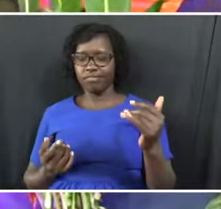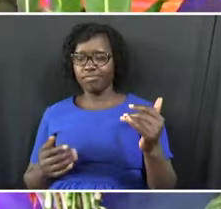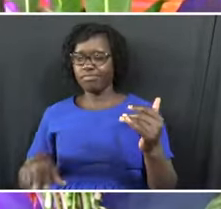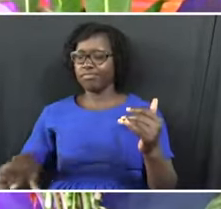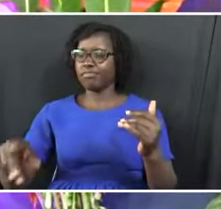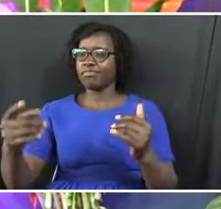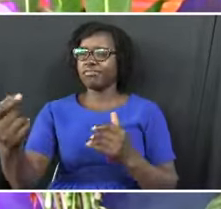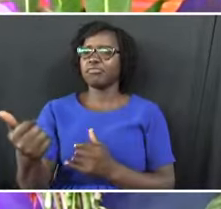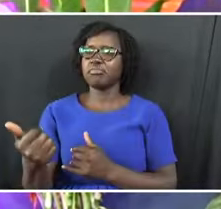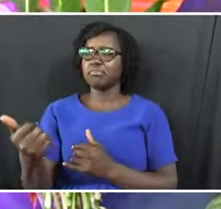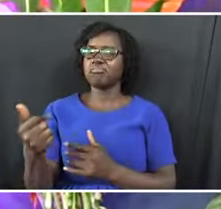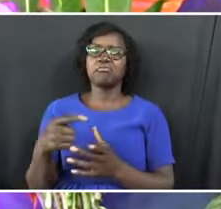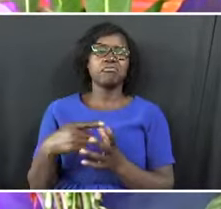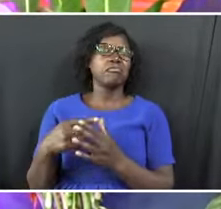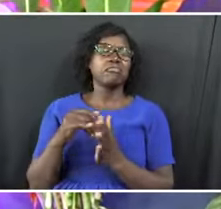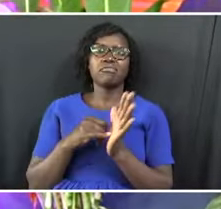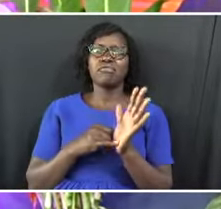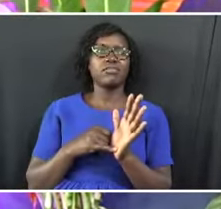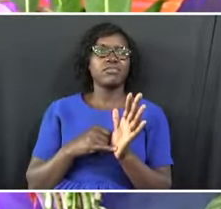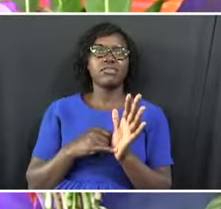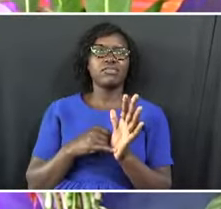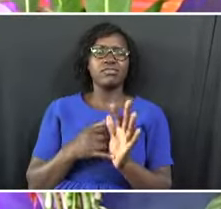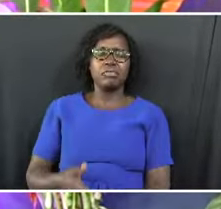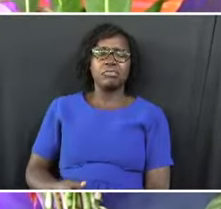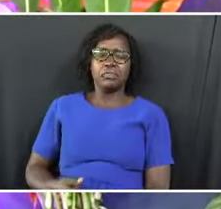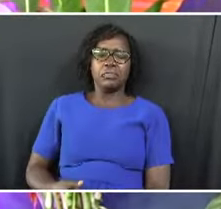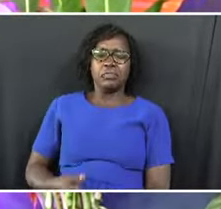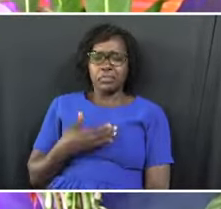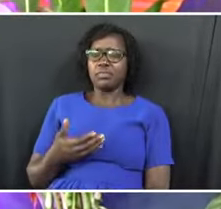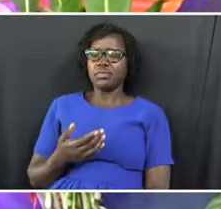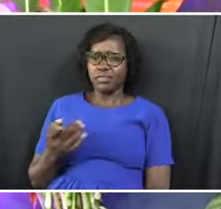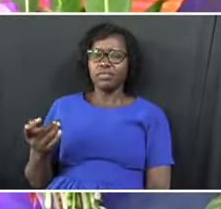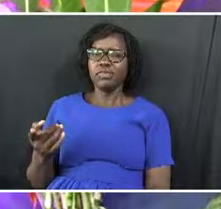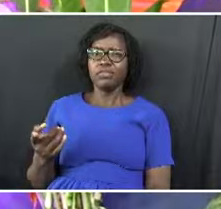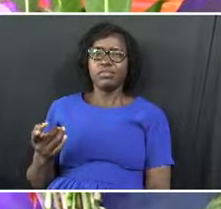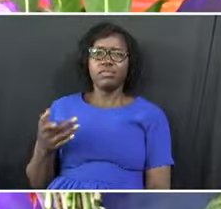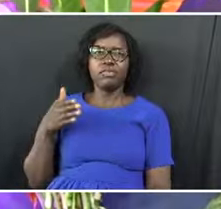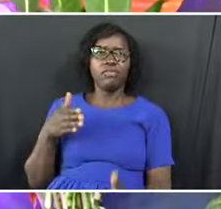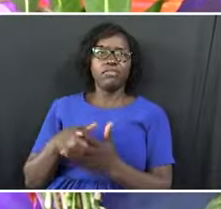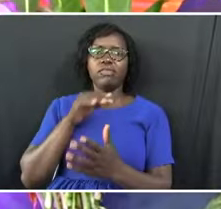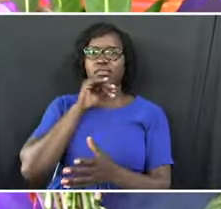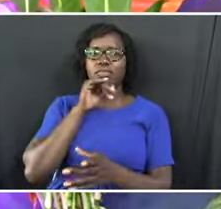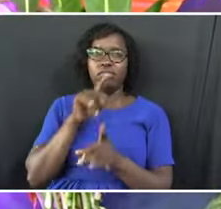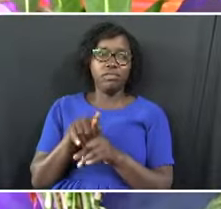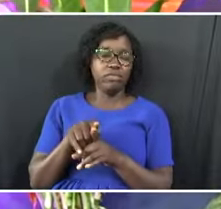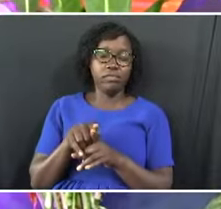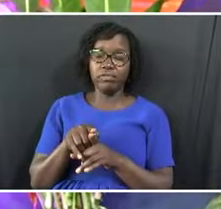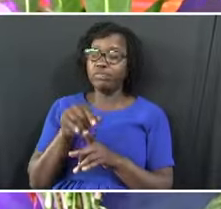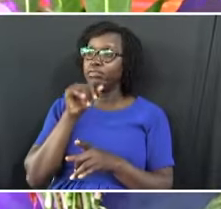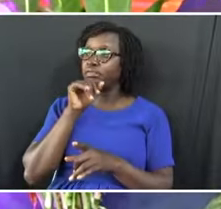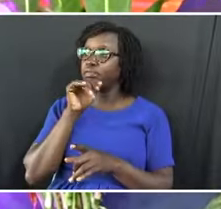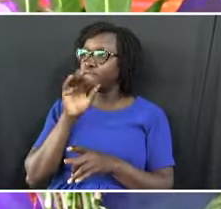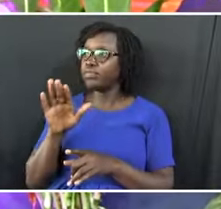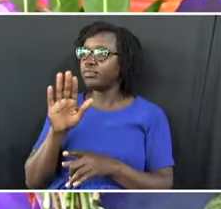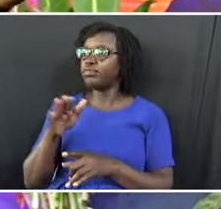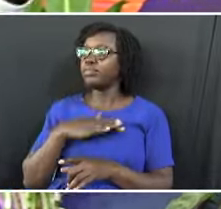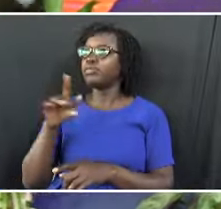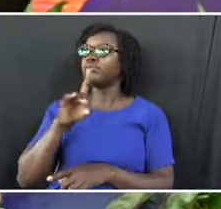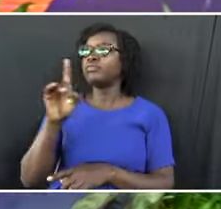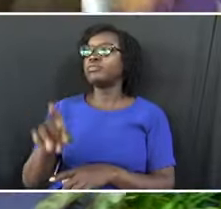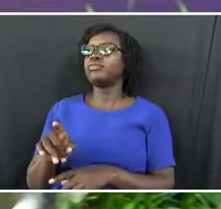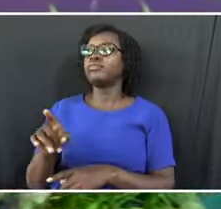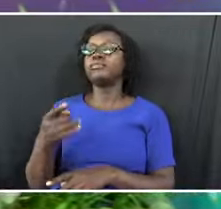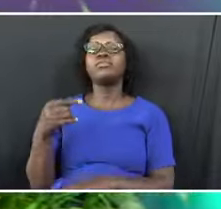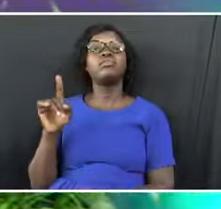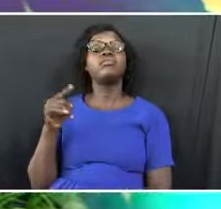And he just raged. He arose against his brother. My question is, was